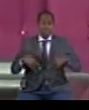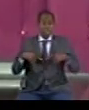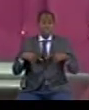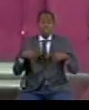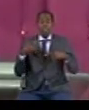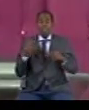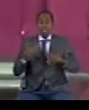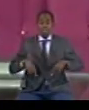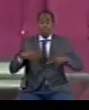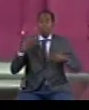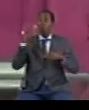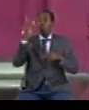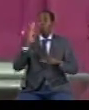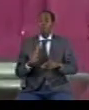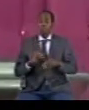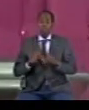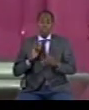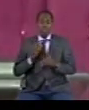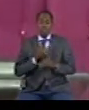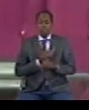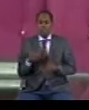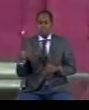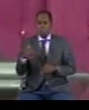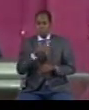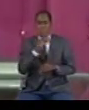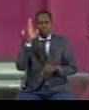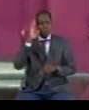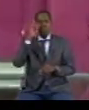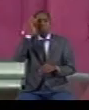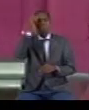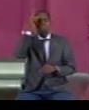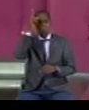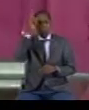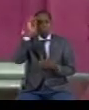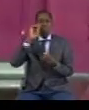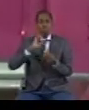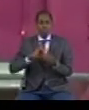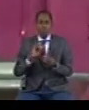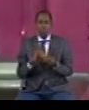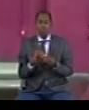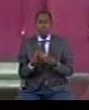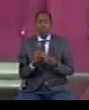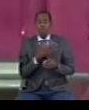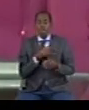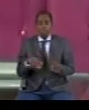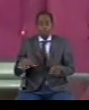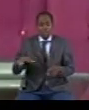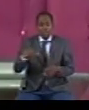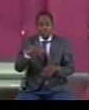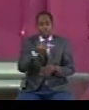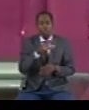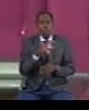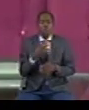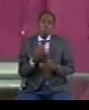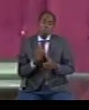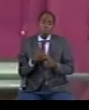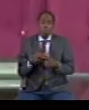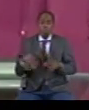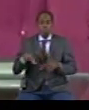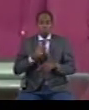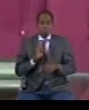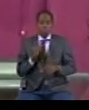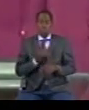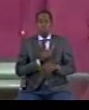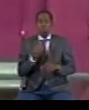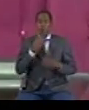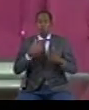the life of God in our lives, they themselves will understand the gospel more. And those of you, or those of us who have heard this gospel,